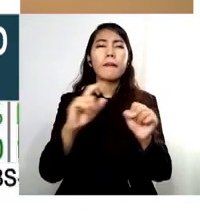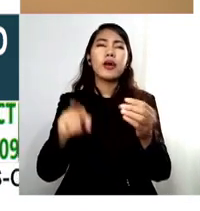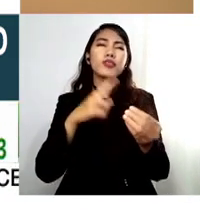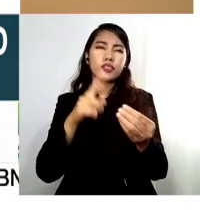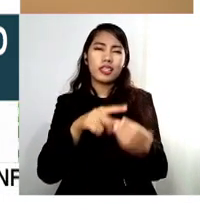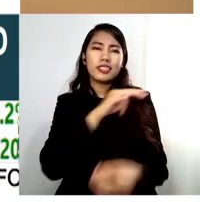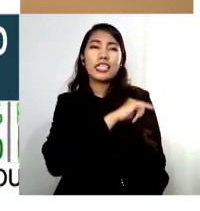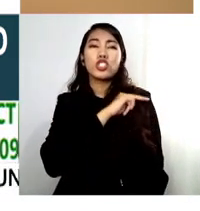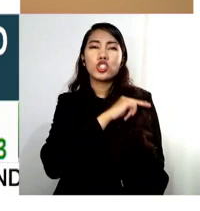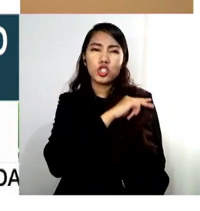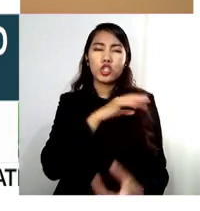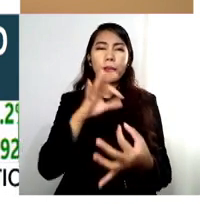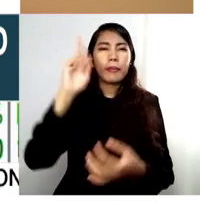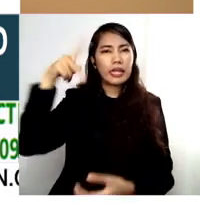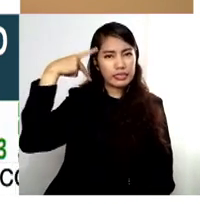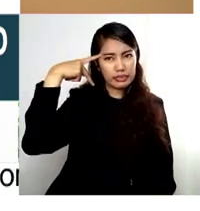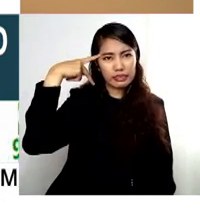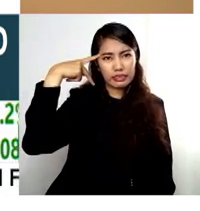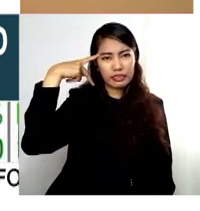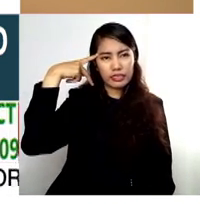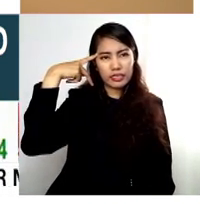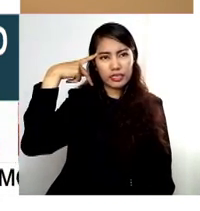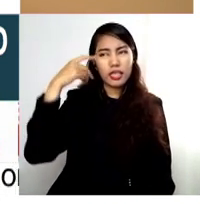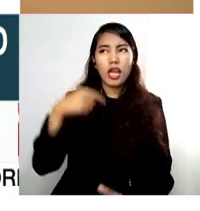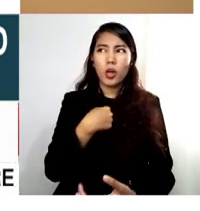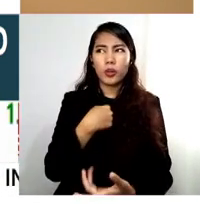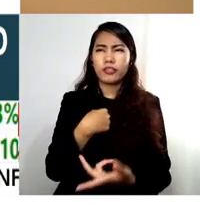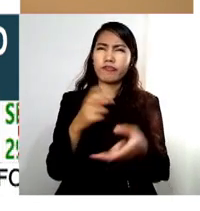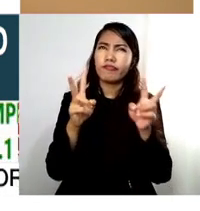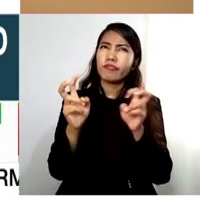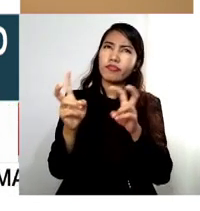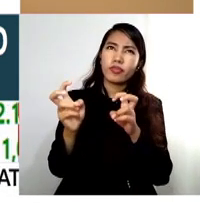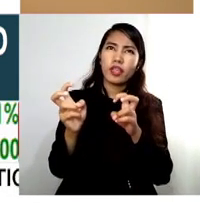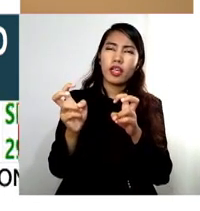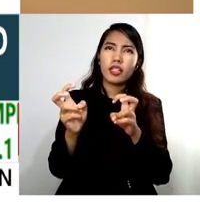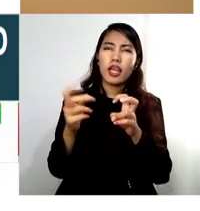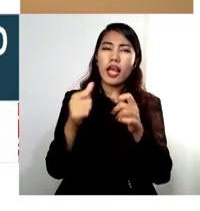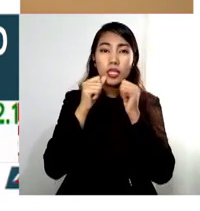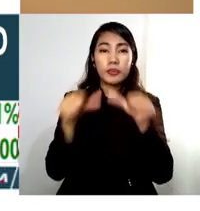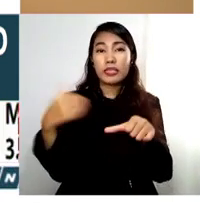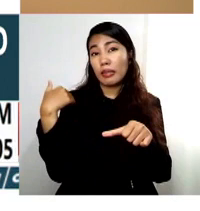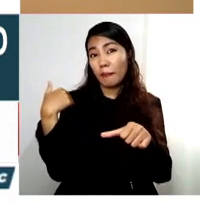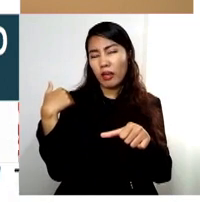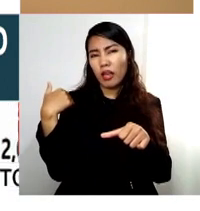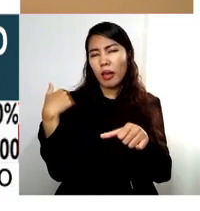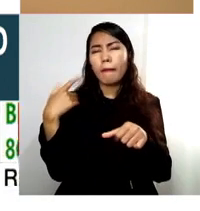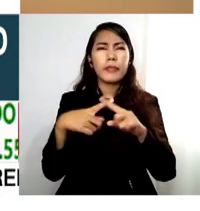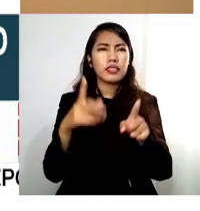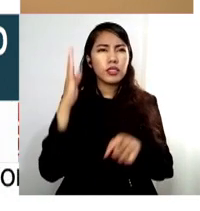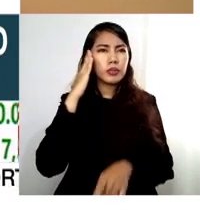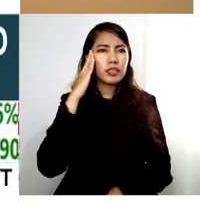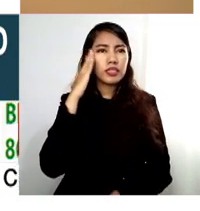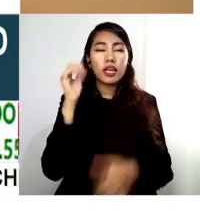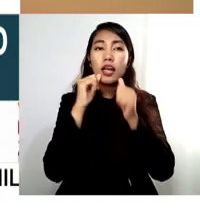So I'm just intrigued why the announcement has not been made. Mm-hmm. Although, from what I know, the